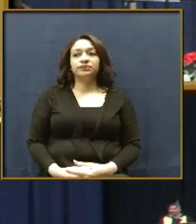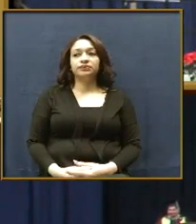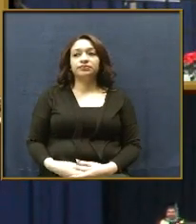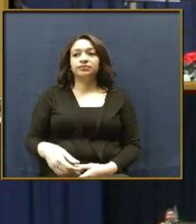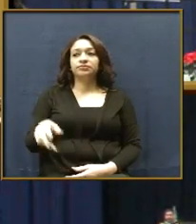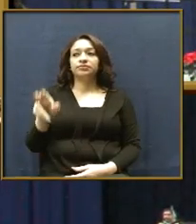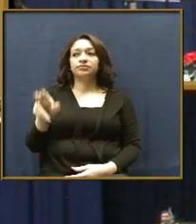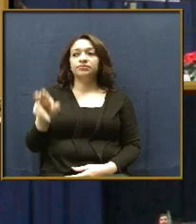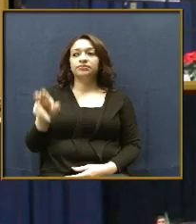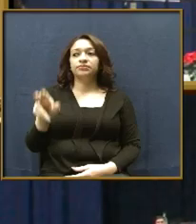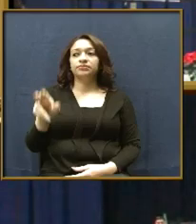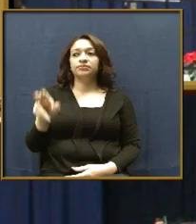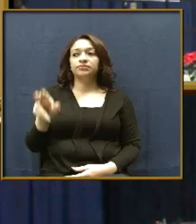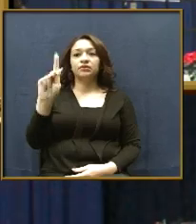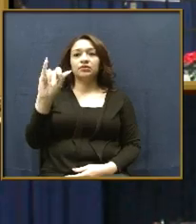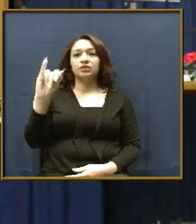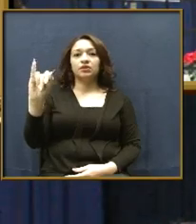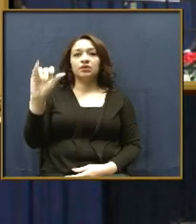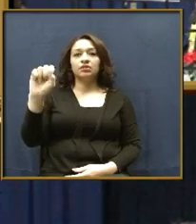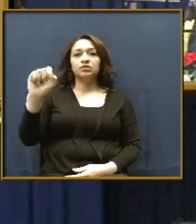Nikki Springer.